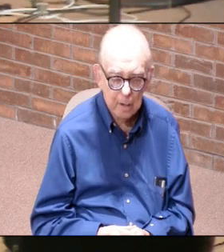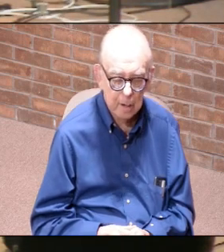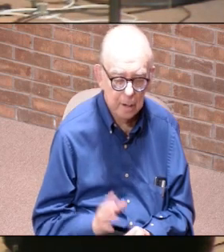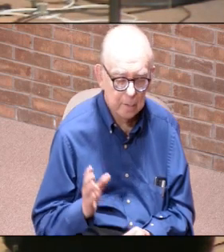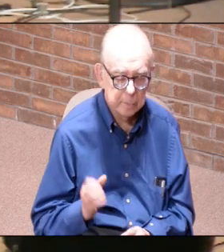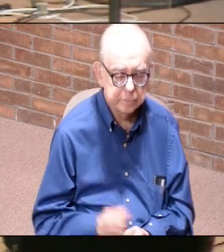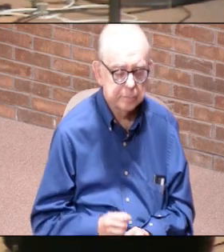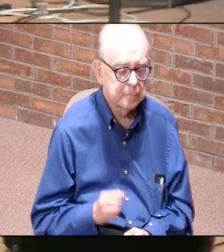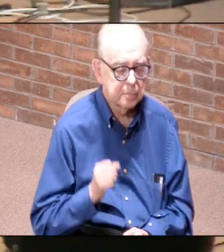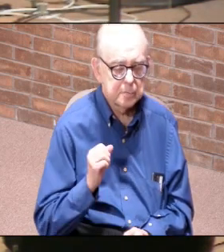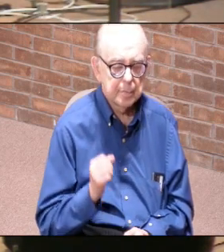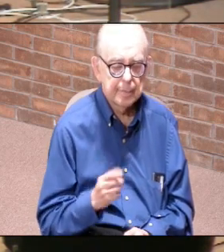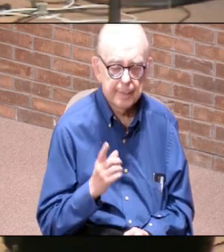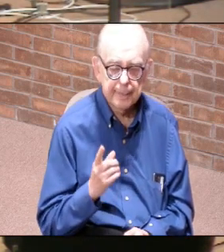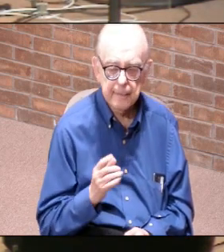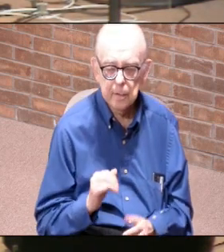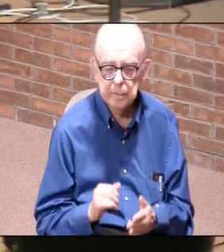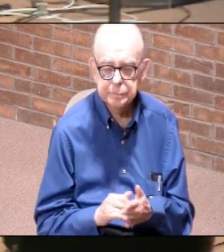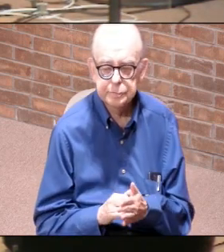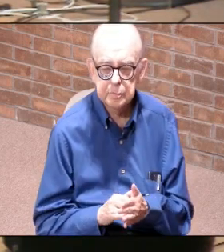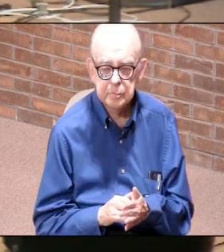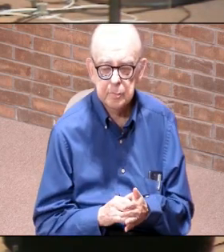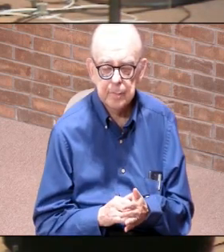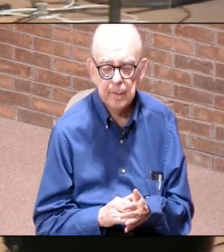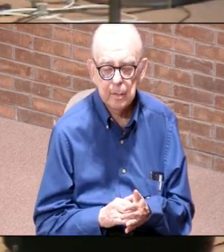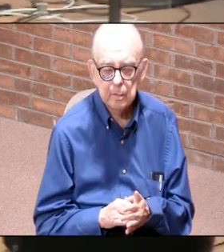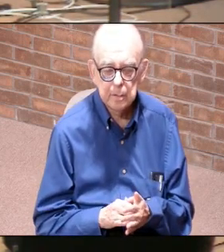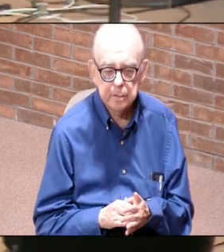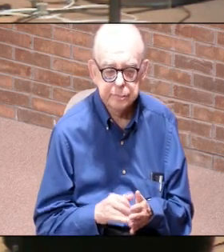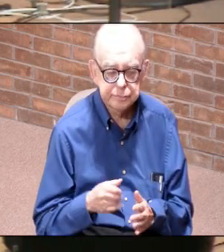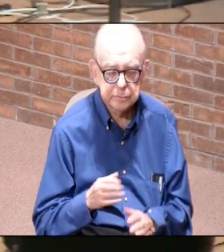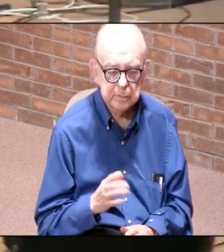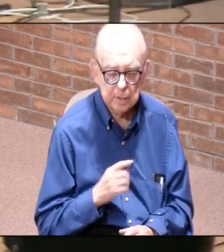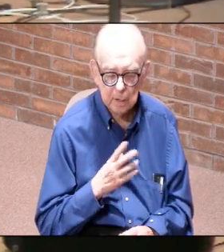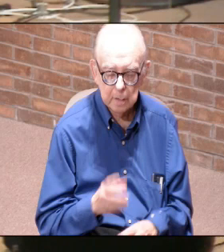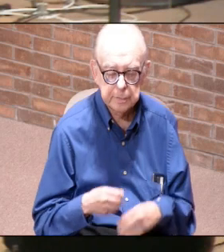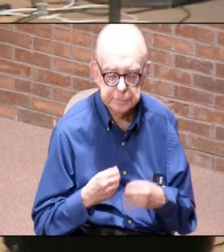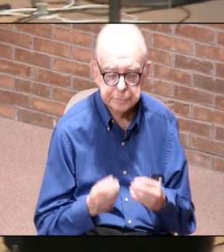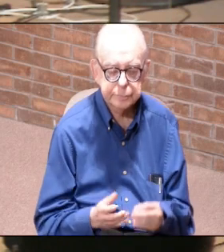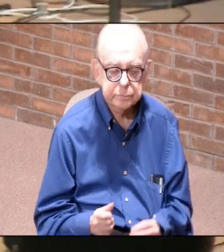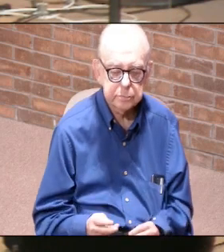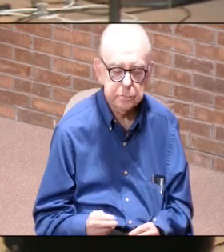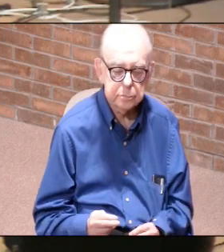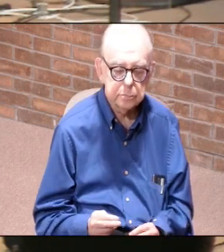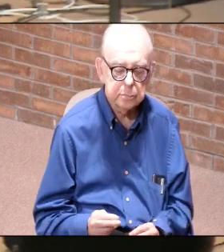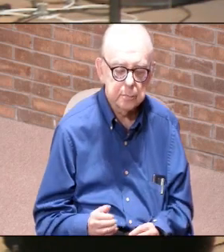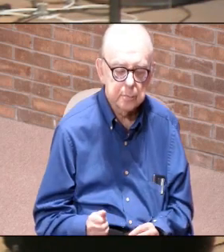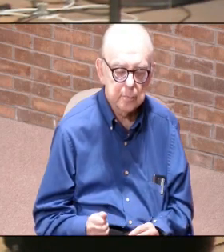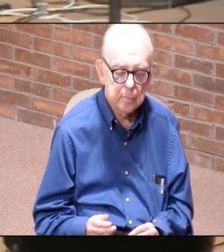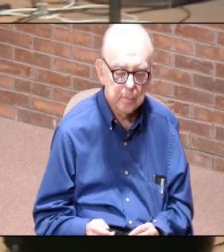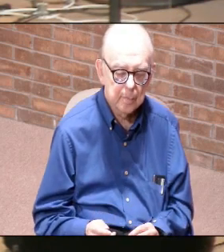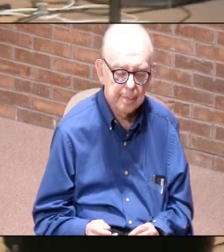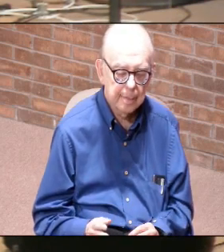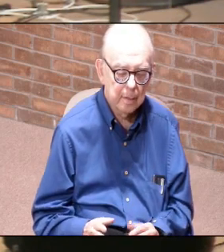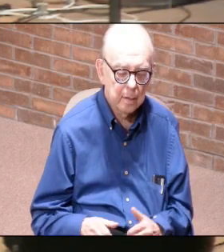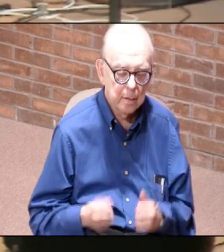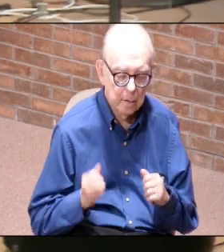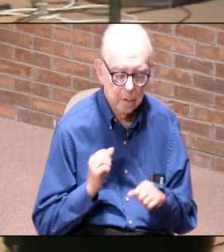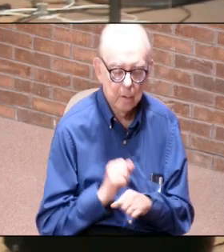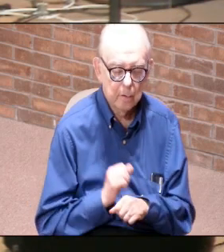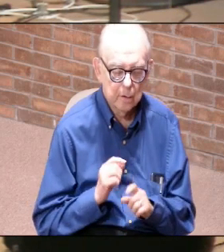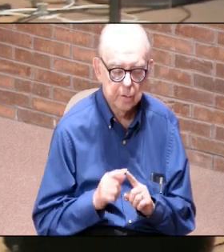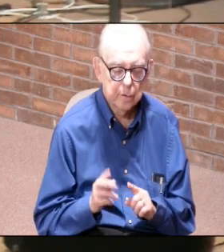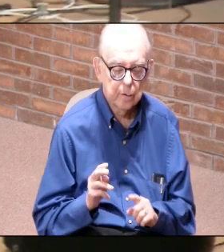So you got to understand this. God is giving Jonah a mission, his life mission, to go